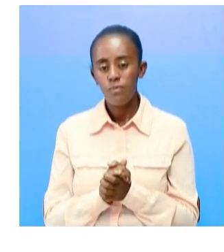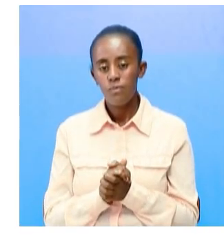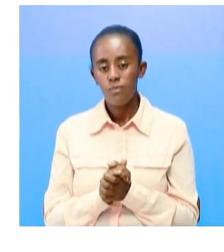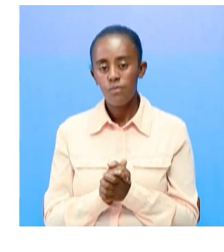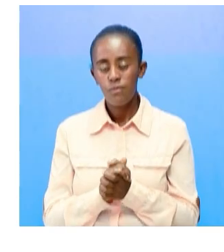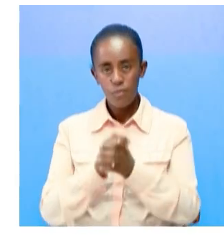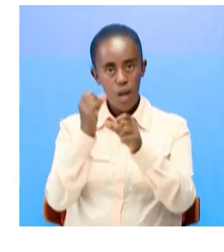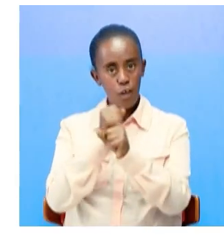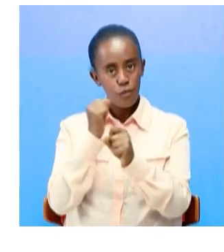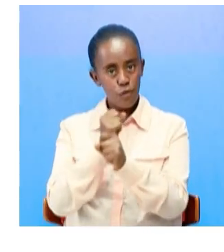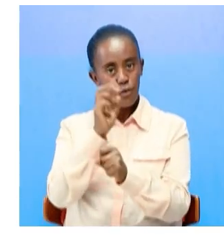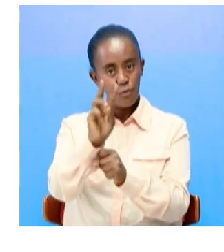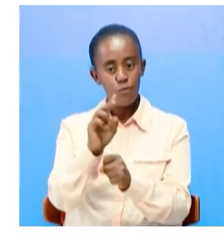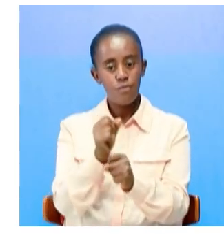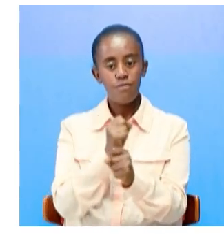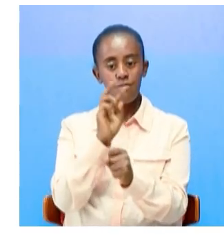Look.